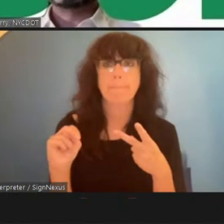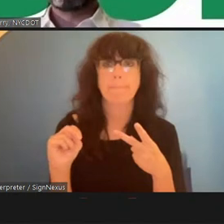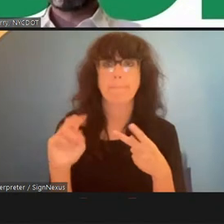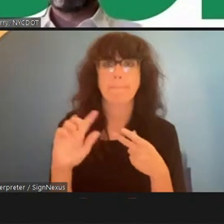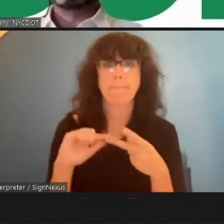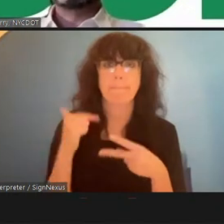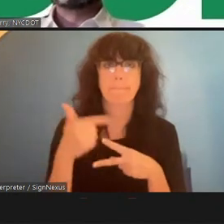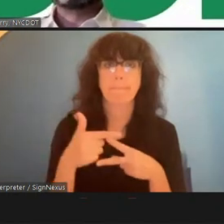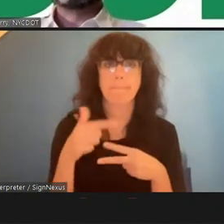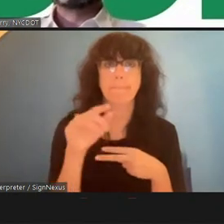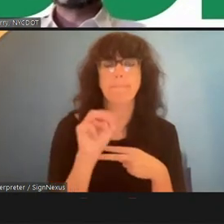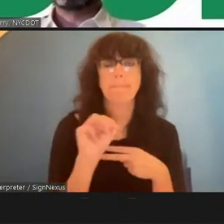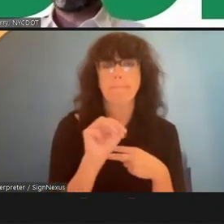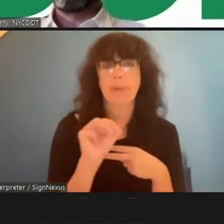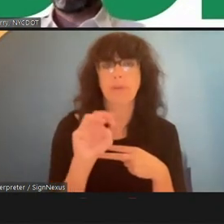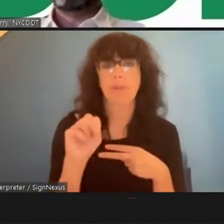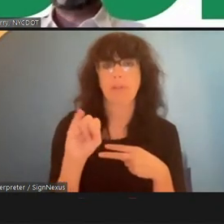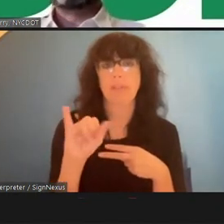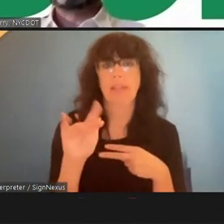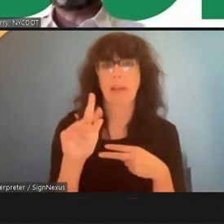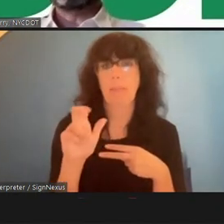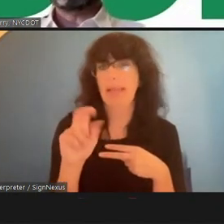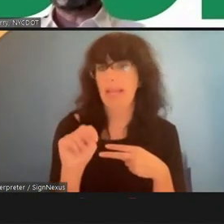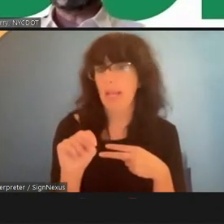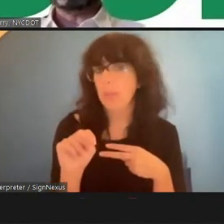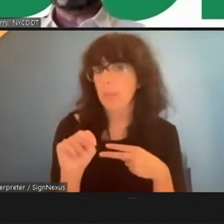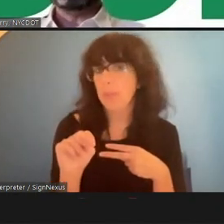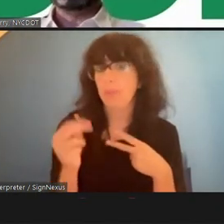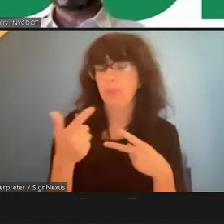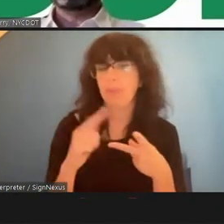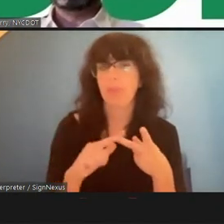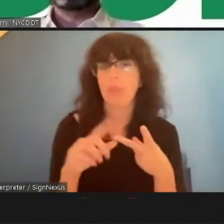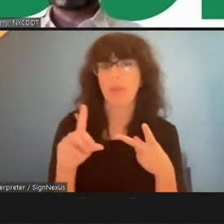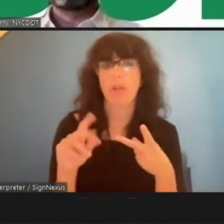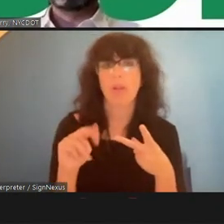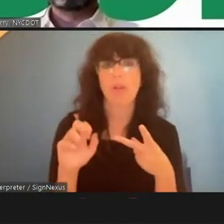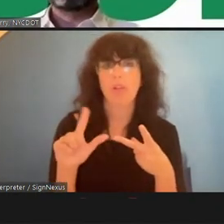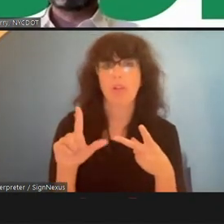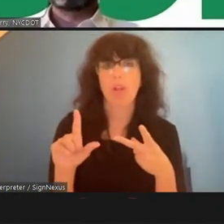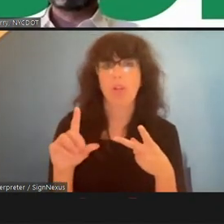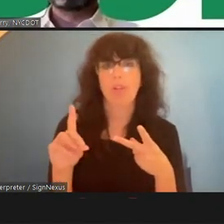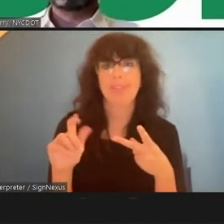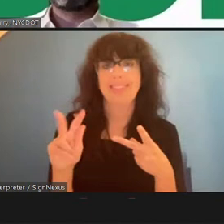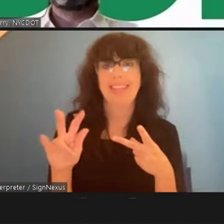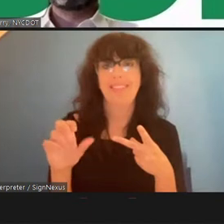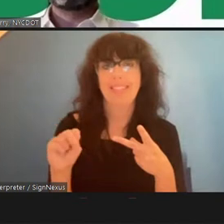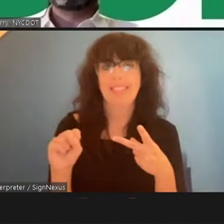our next speaker is michael simon followed by donald davis